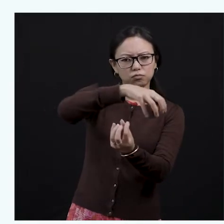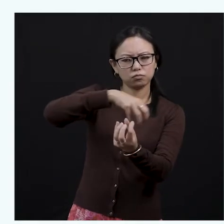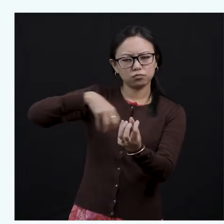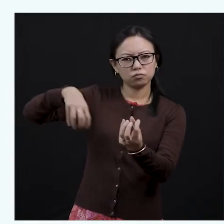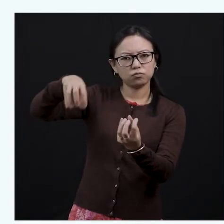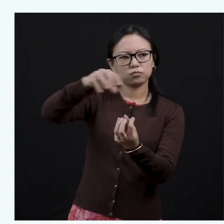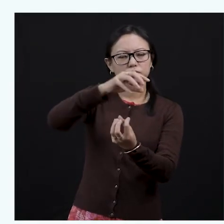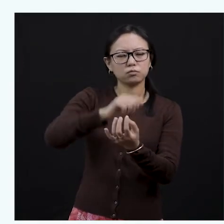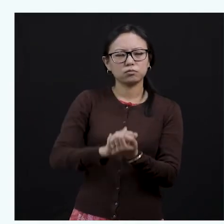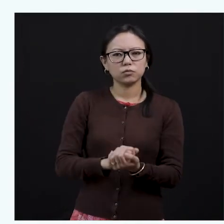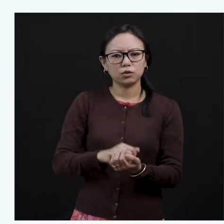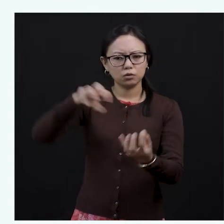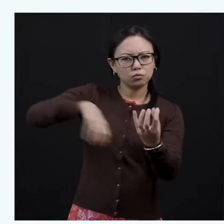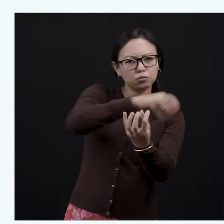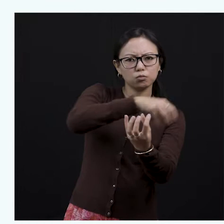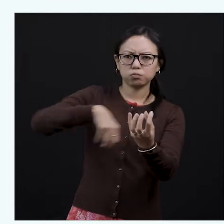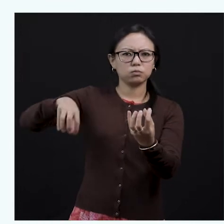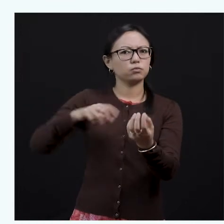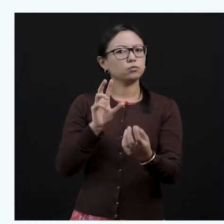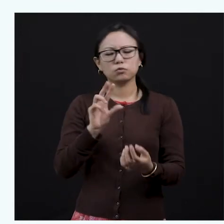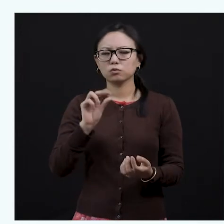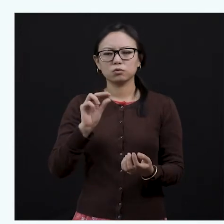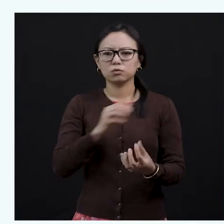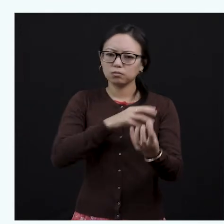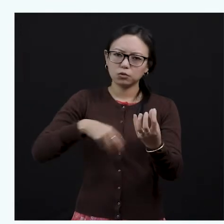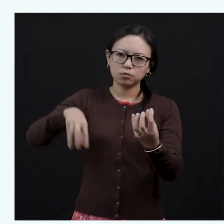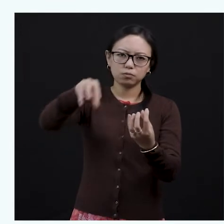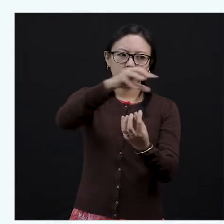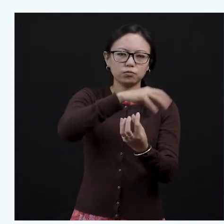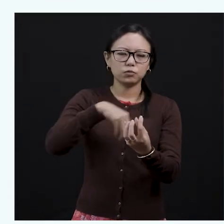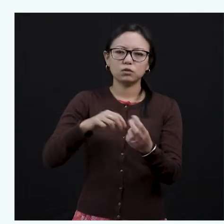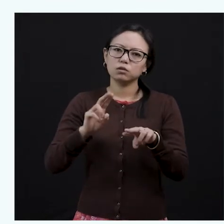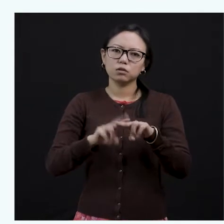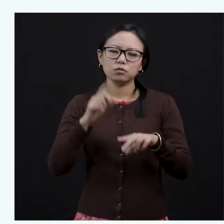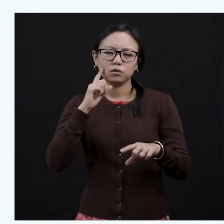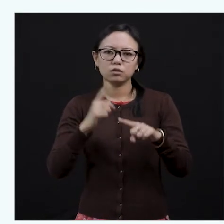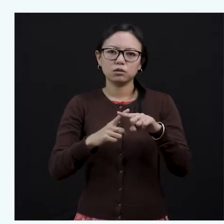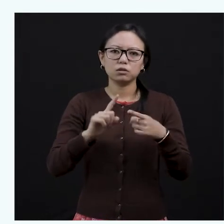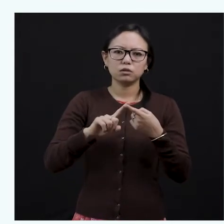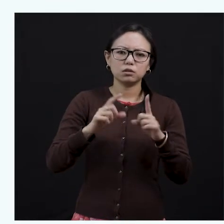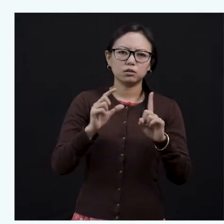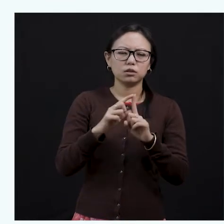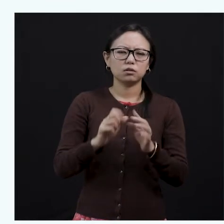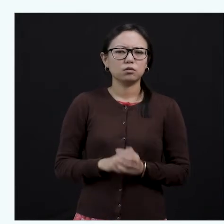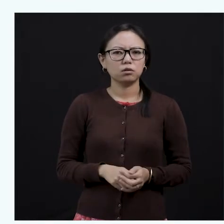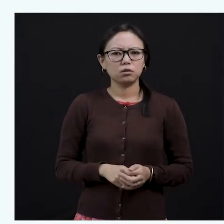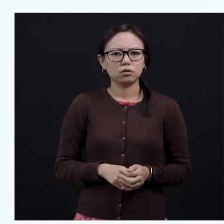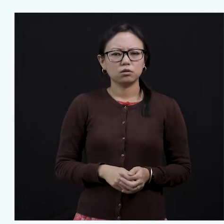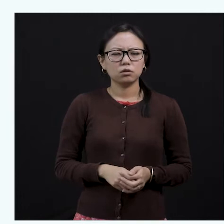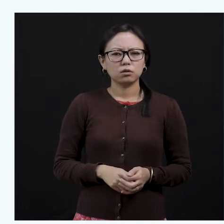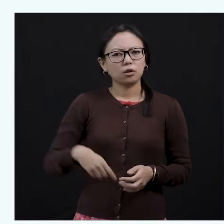without changing any directions, and every time they make similar movement. That means the